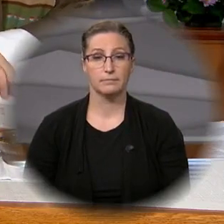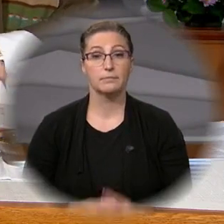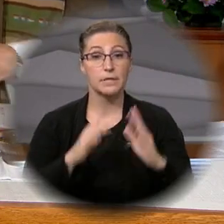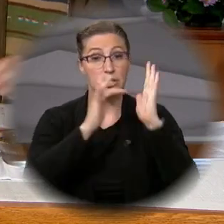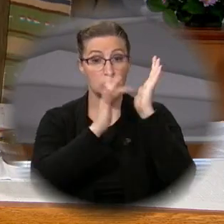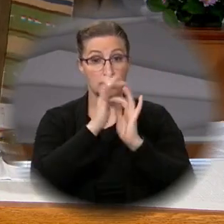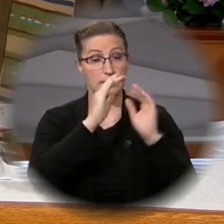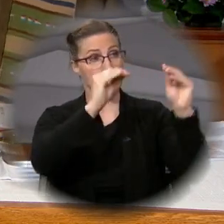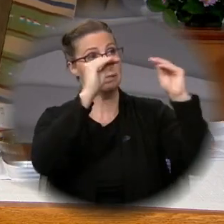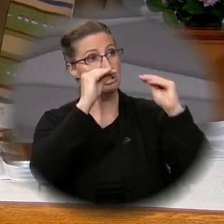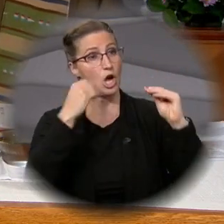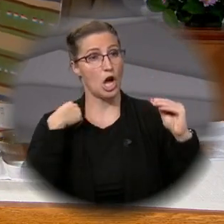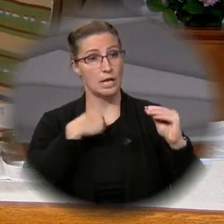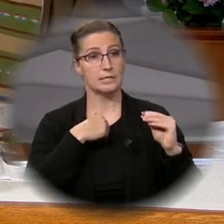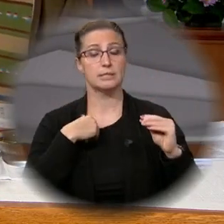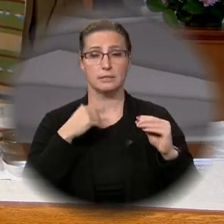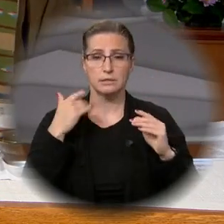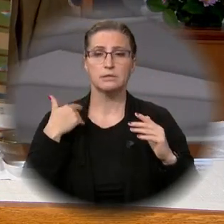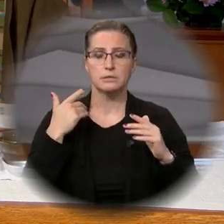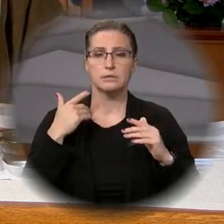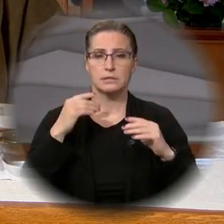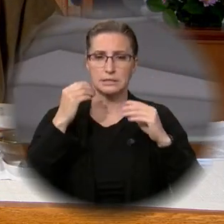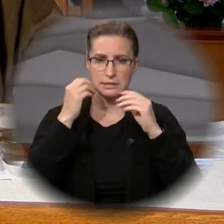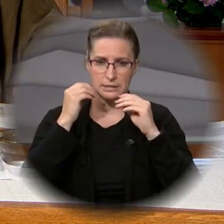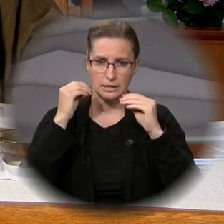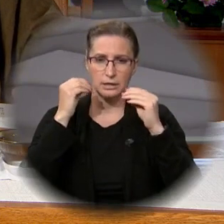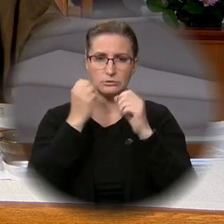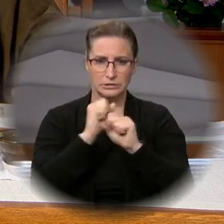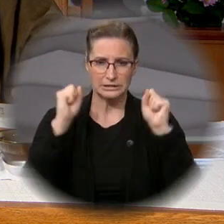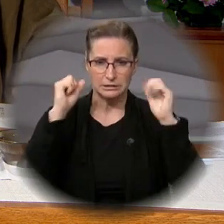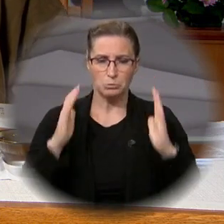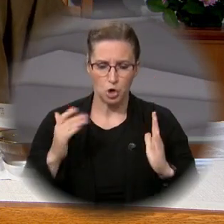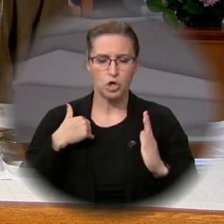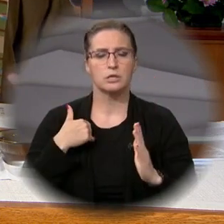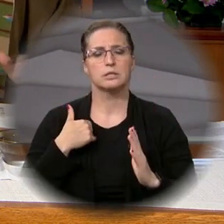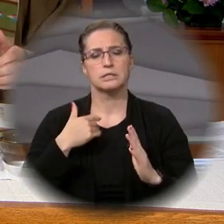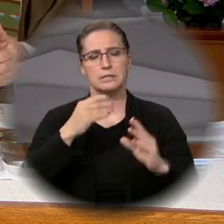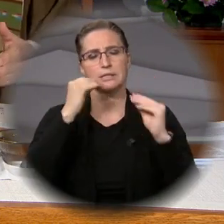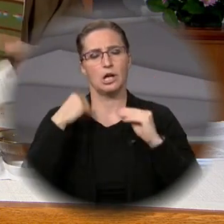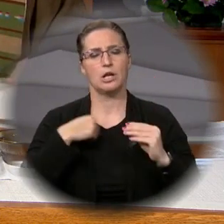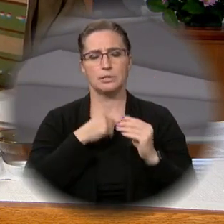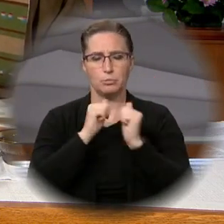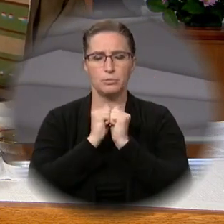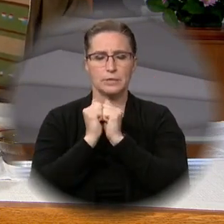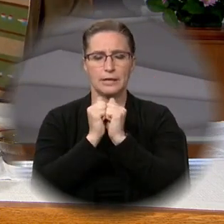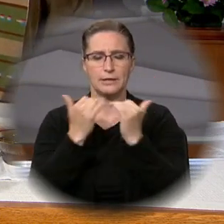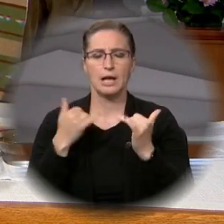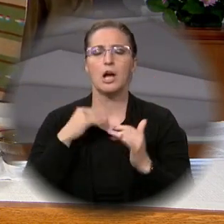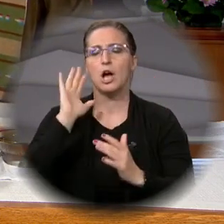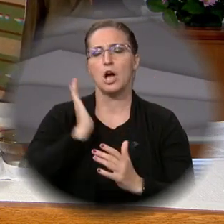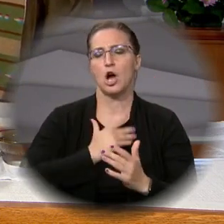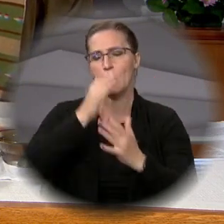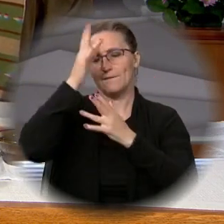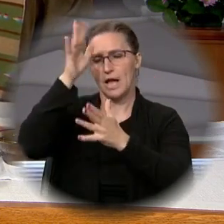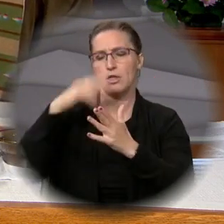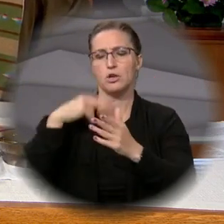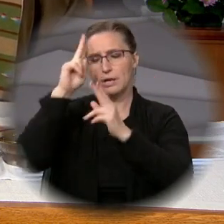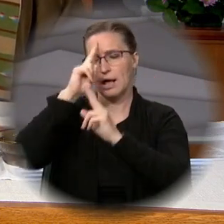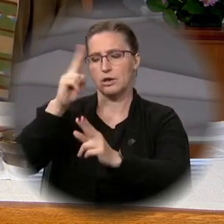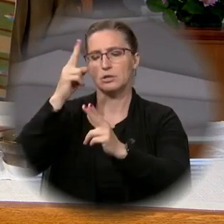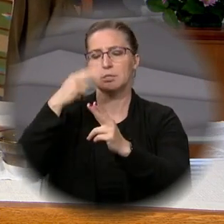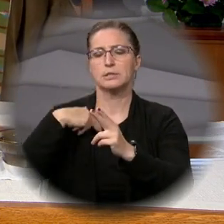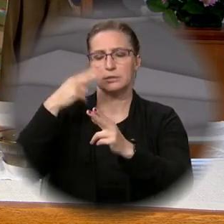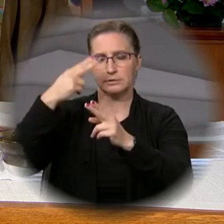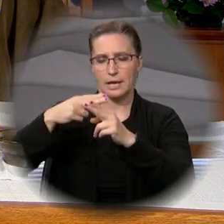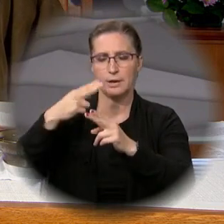Jesus Christ, coming as our Lord and Redeemer, did indeed give us a prayer that we always pray together. Our Father, who art in heaven, hallowed be